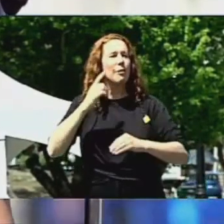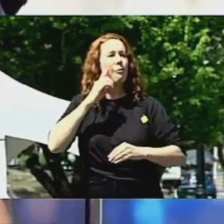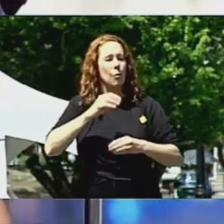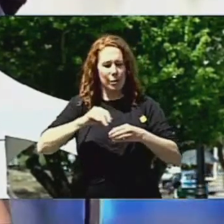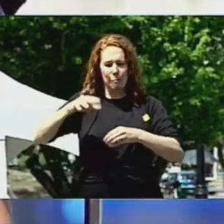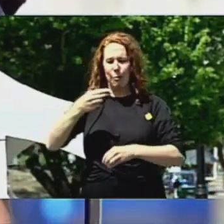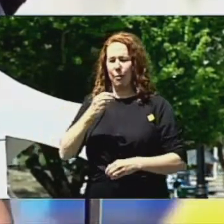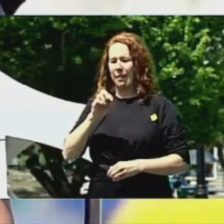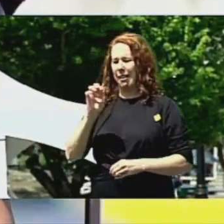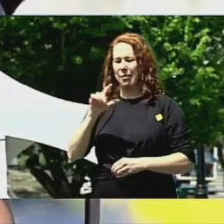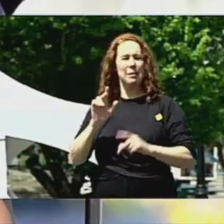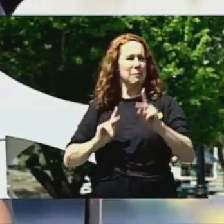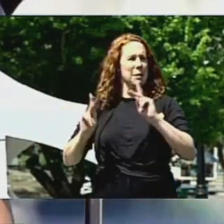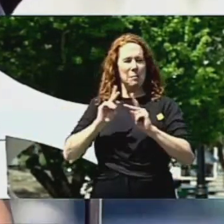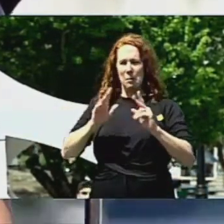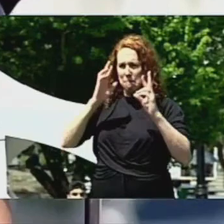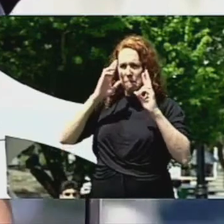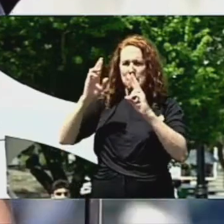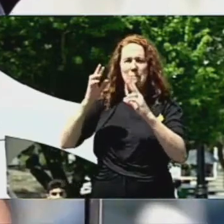people.